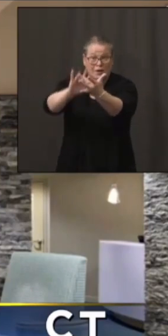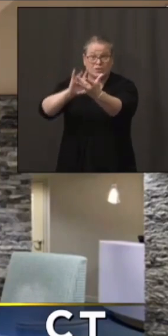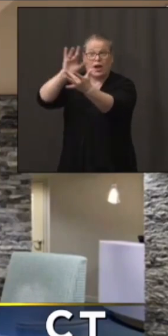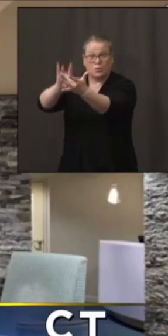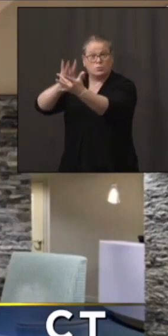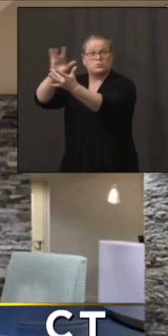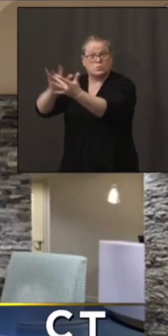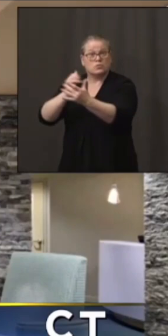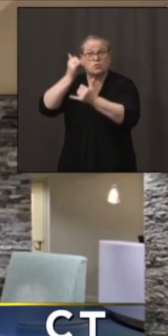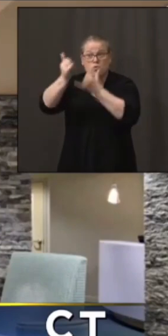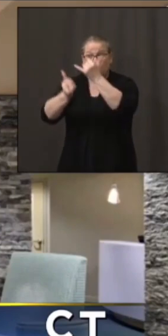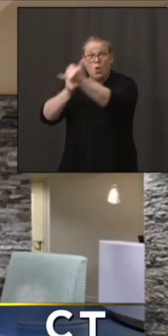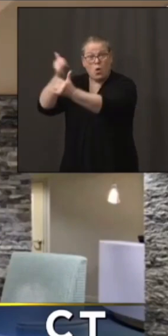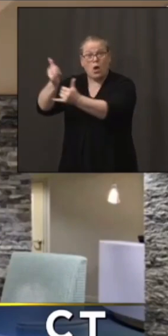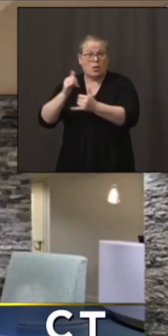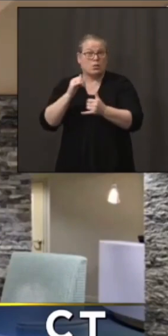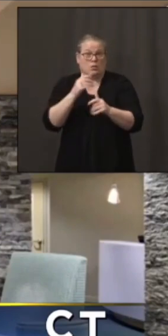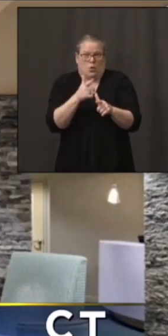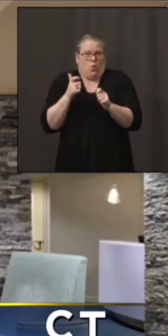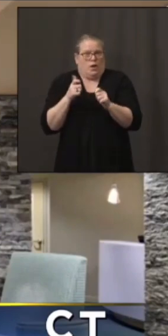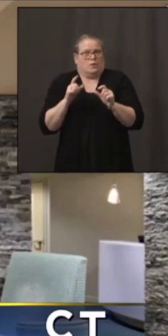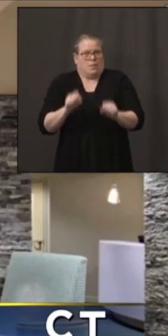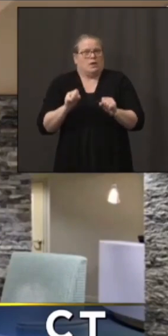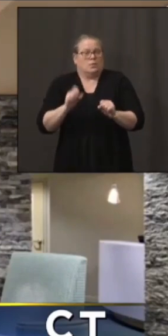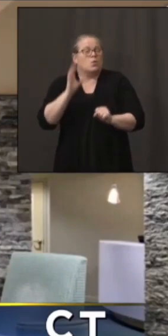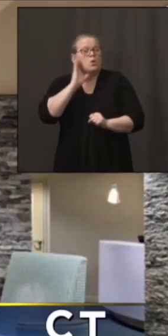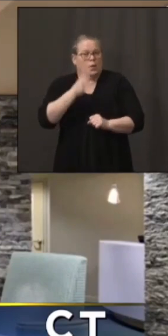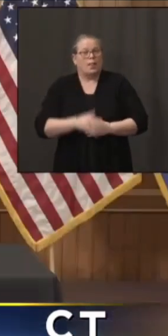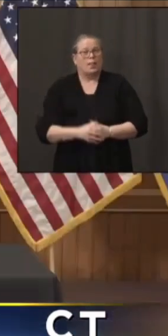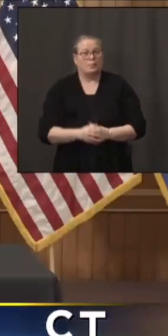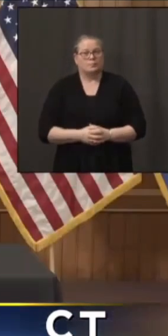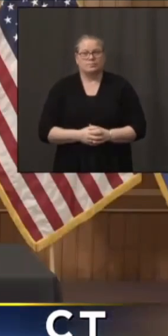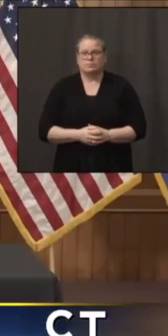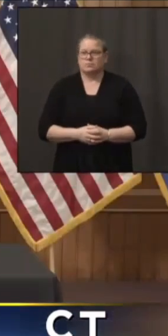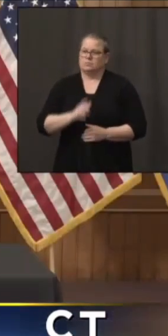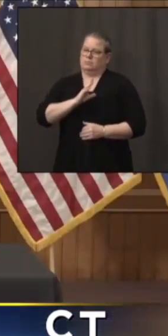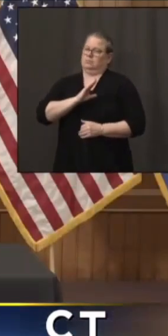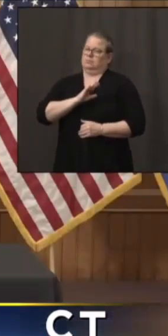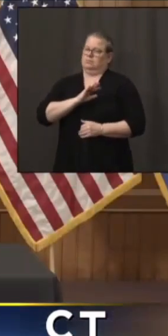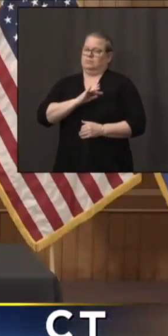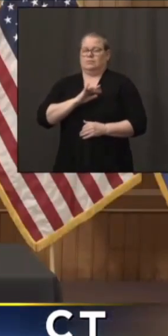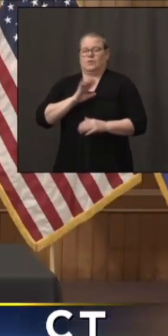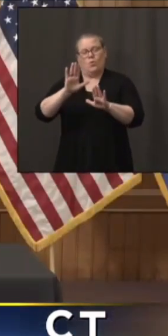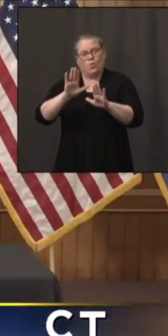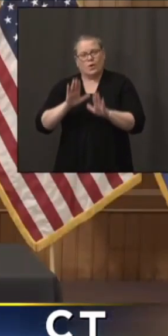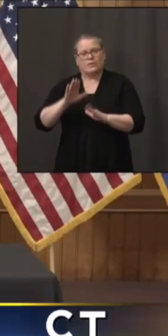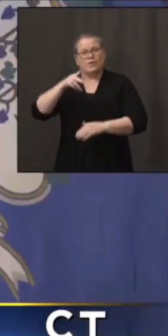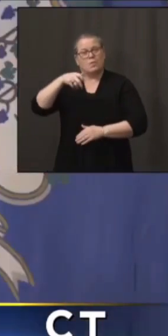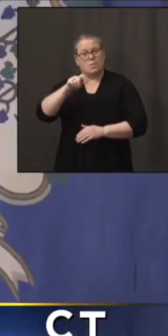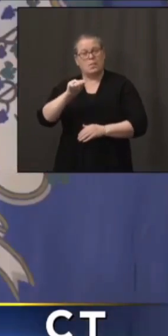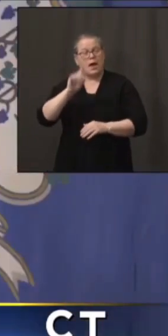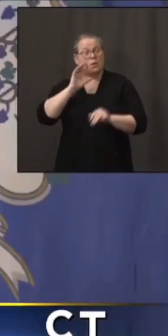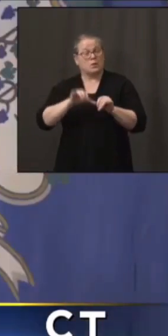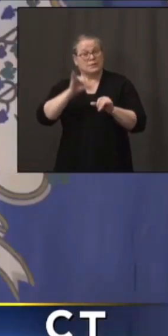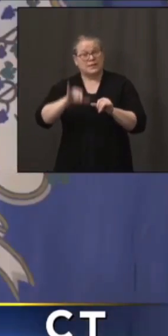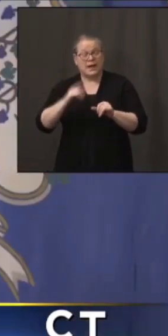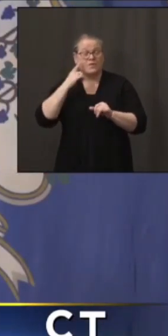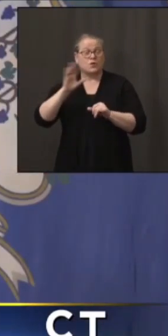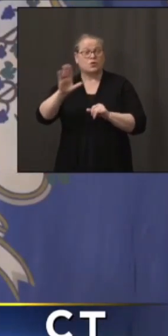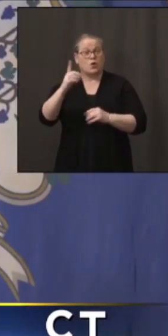want to do that as quickly as possible. I love it. Pat's here to answer any questions, along with Josh and Paul.